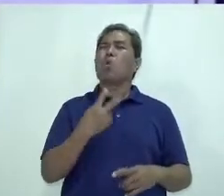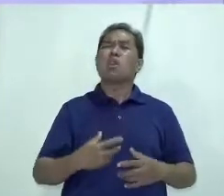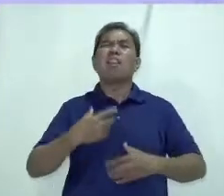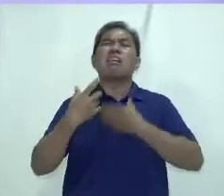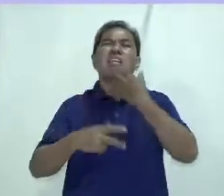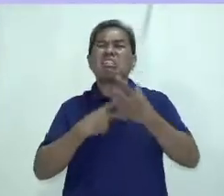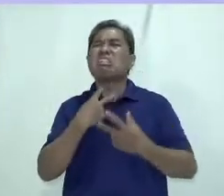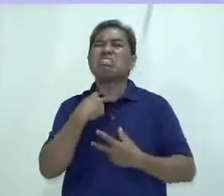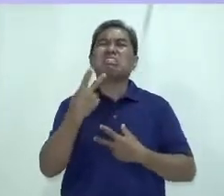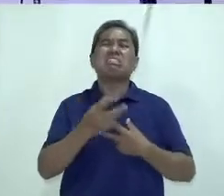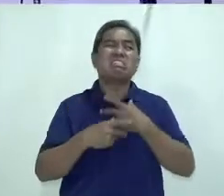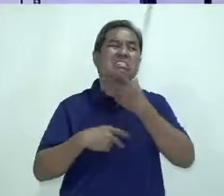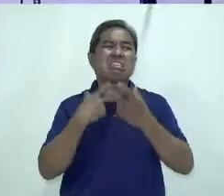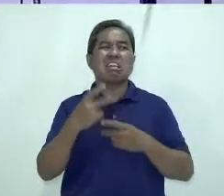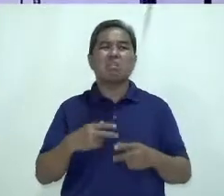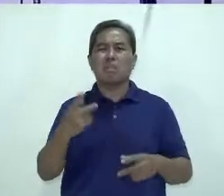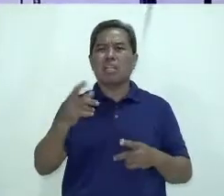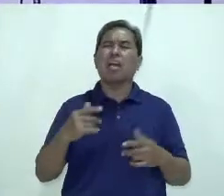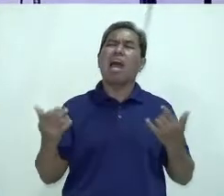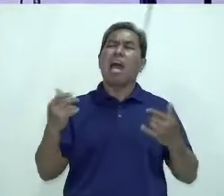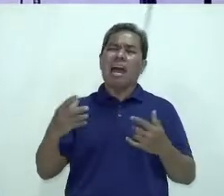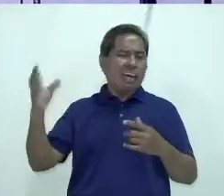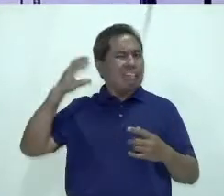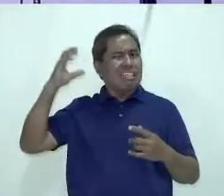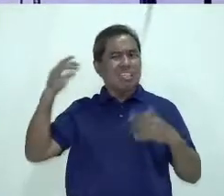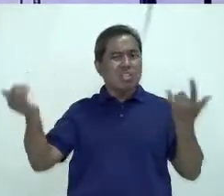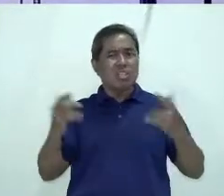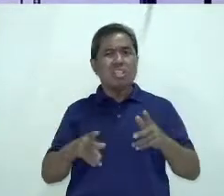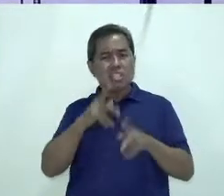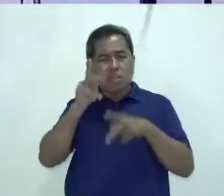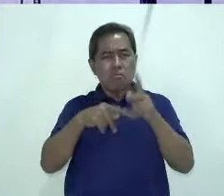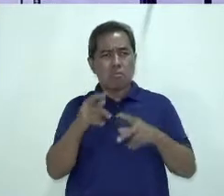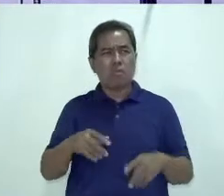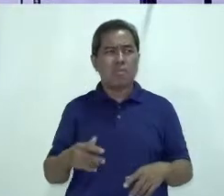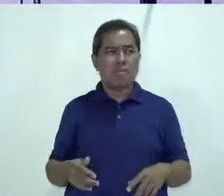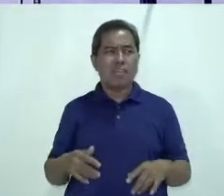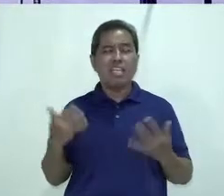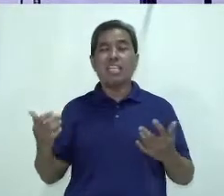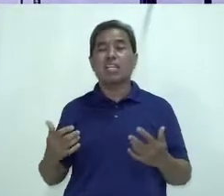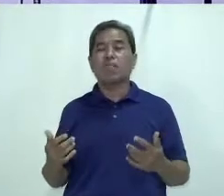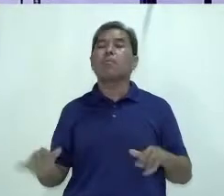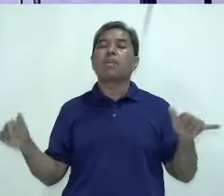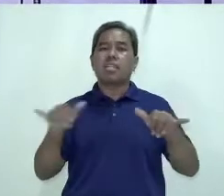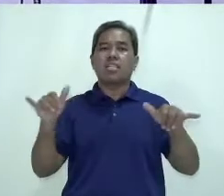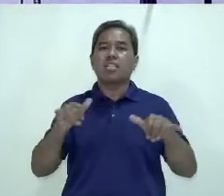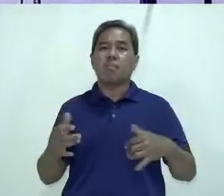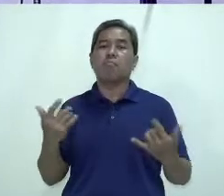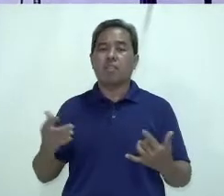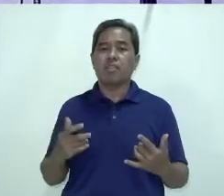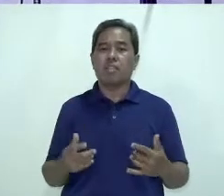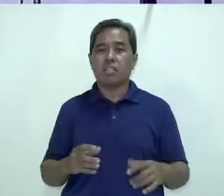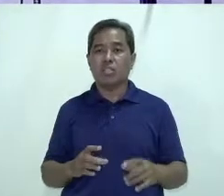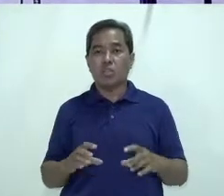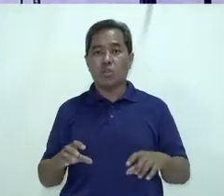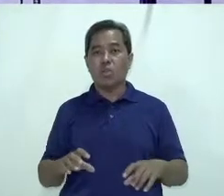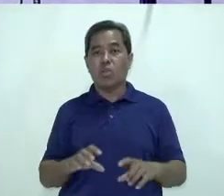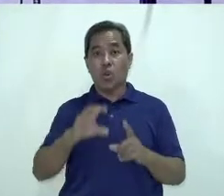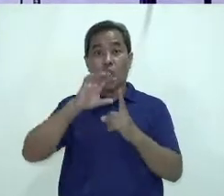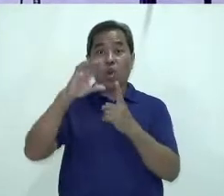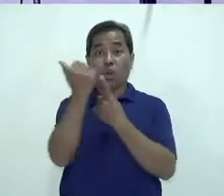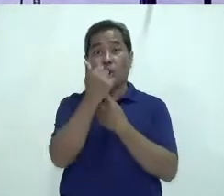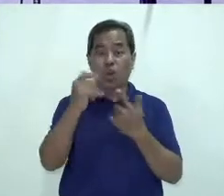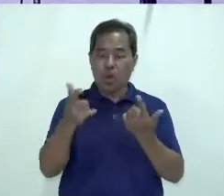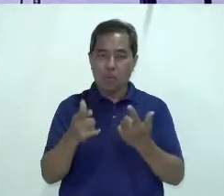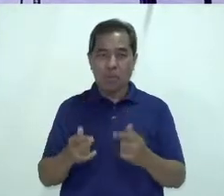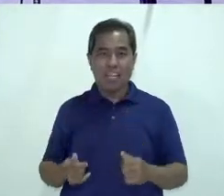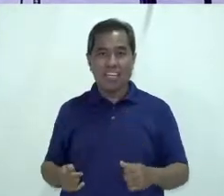pretty good. That's like free advertising, right? That's what companies do right now with social media. They put a product on and get people to share it. It's